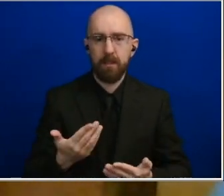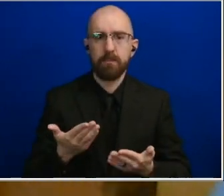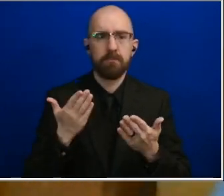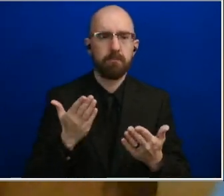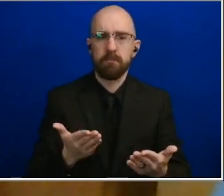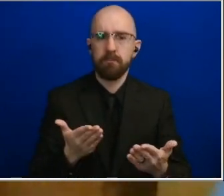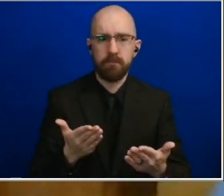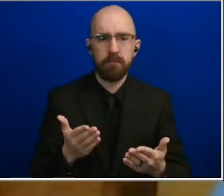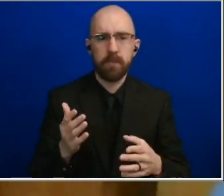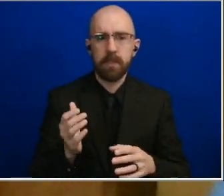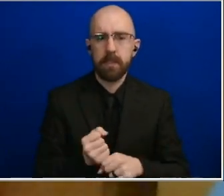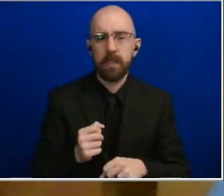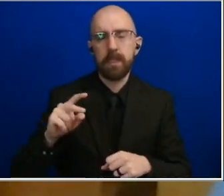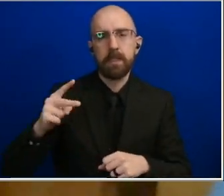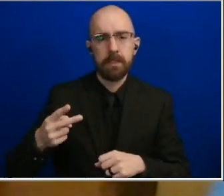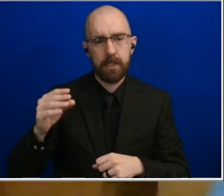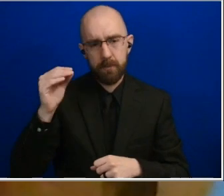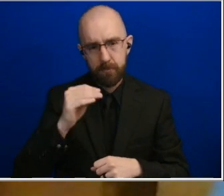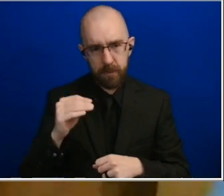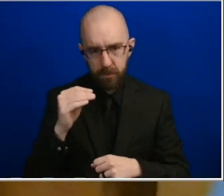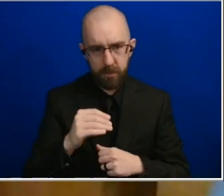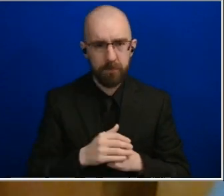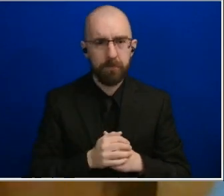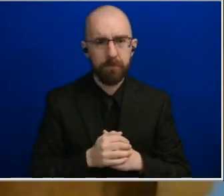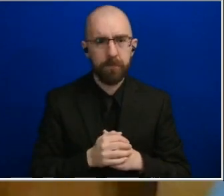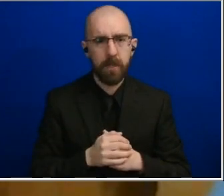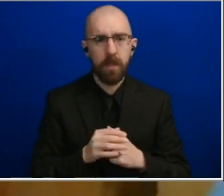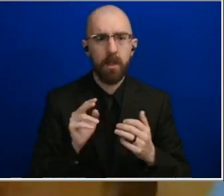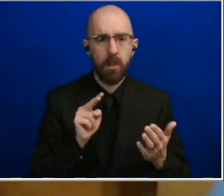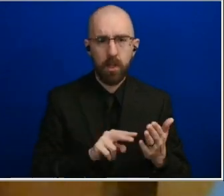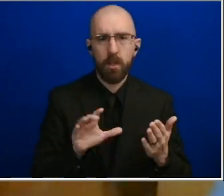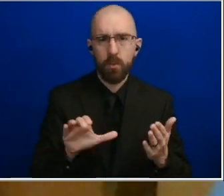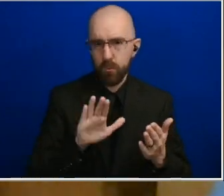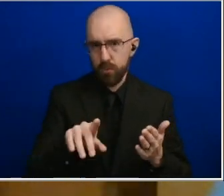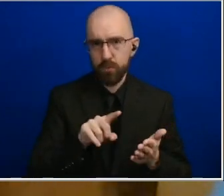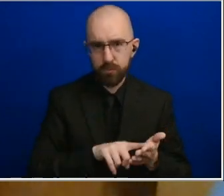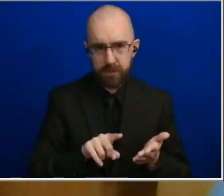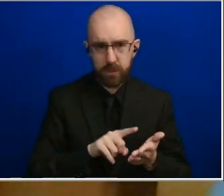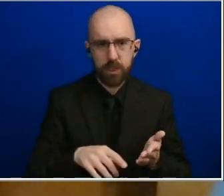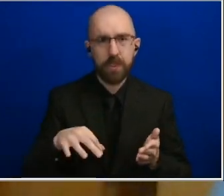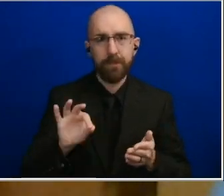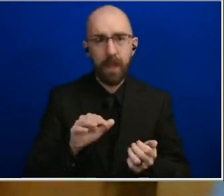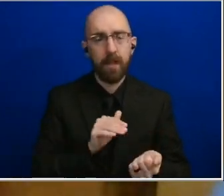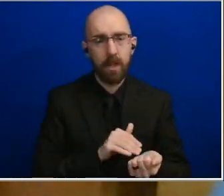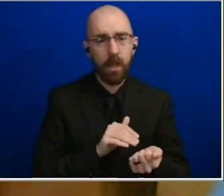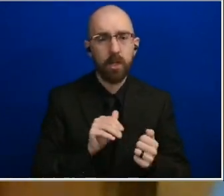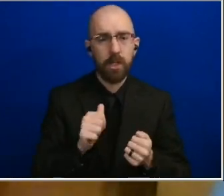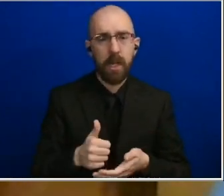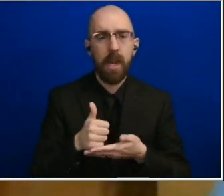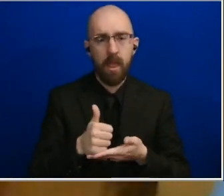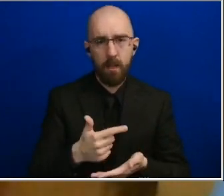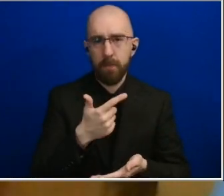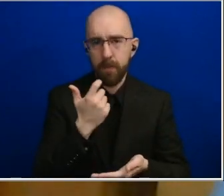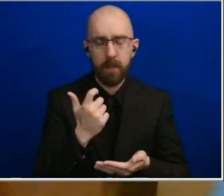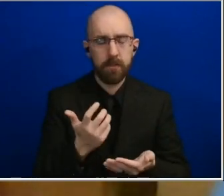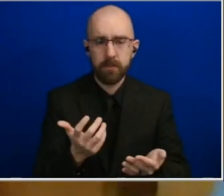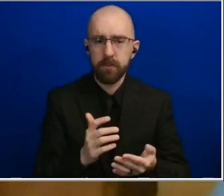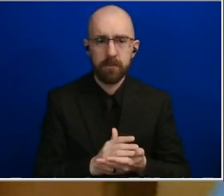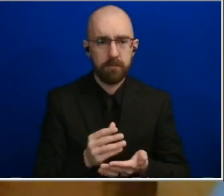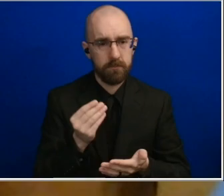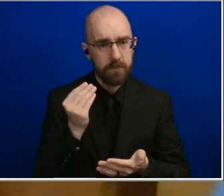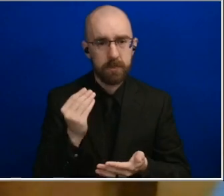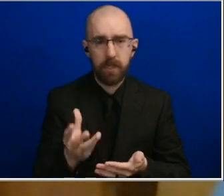a second opinion, looking at this, doing your research, find a doctor that can help you, because I'm telling you, it